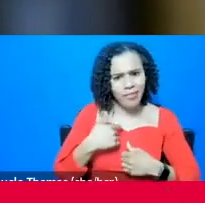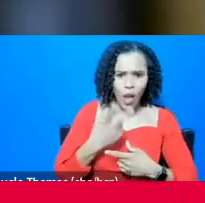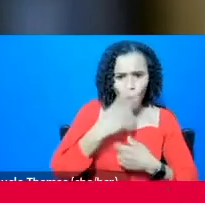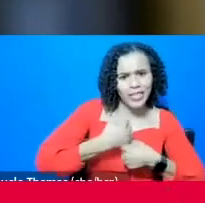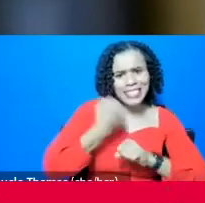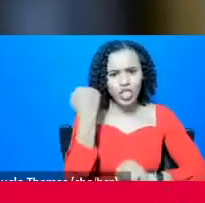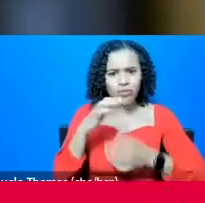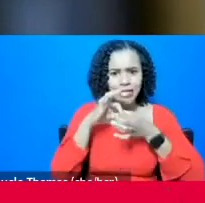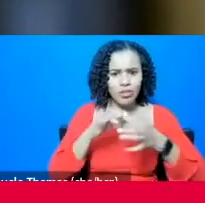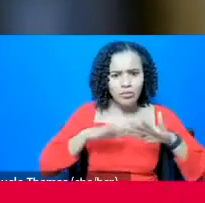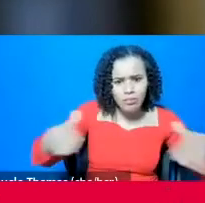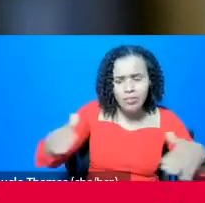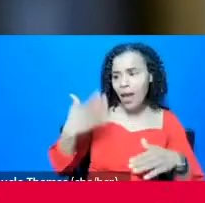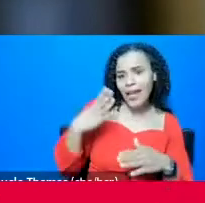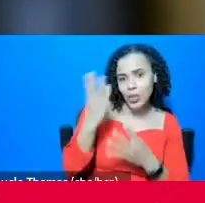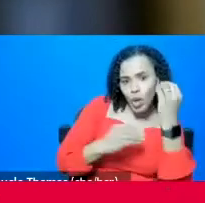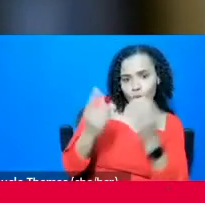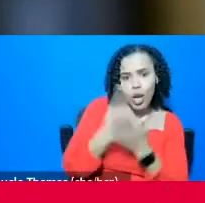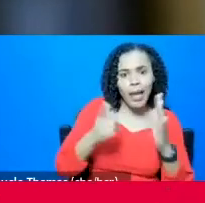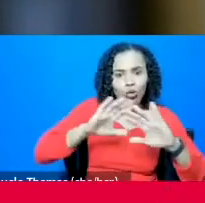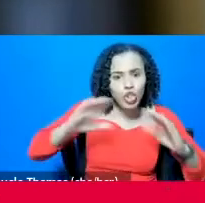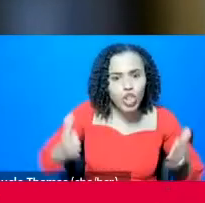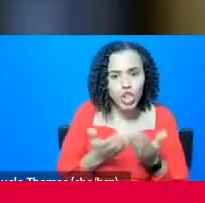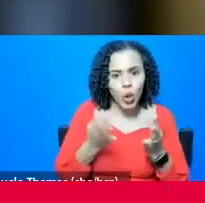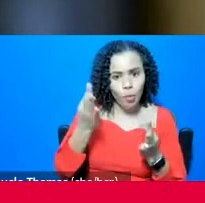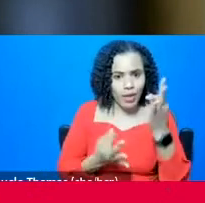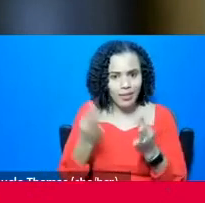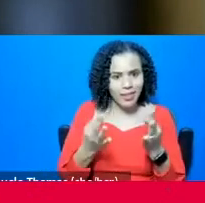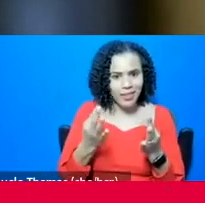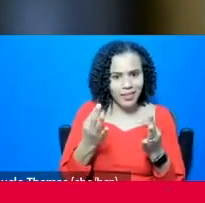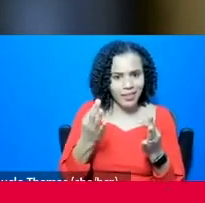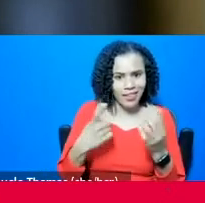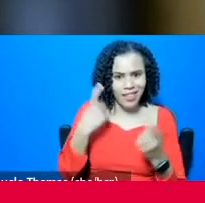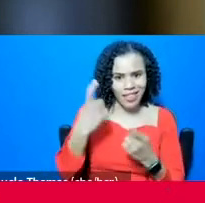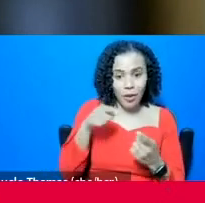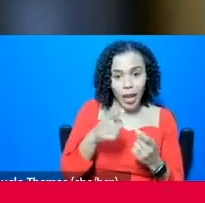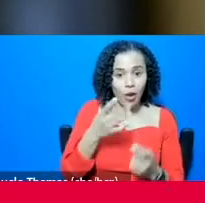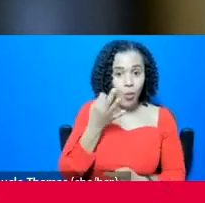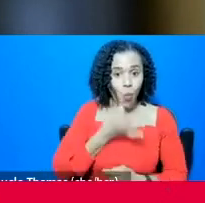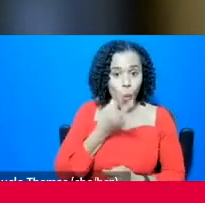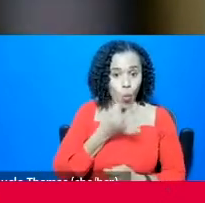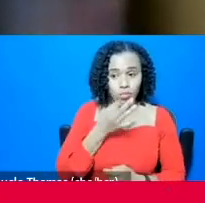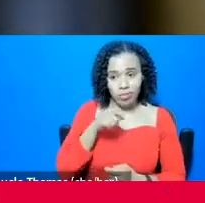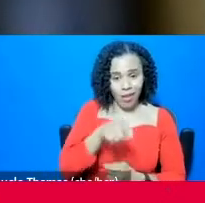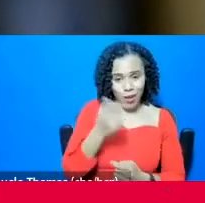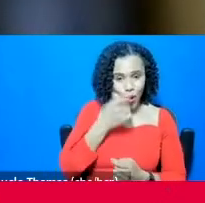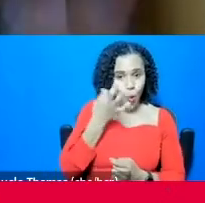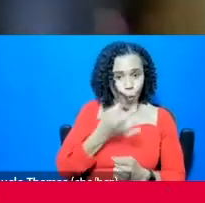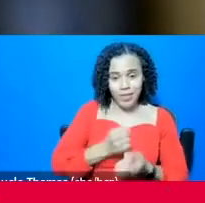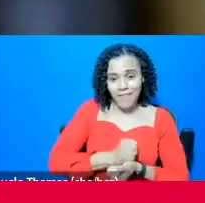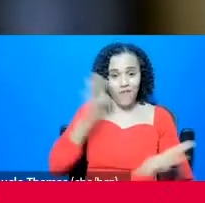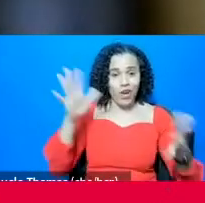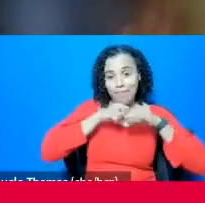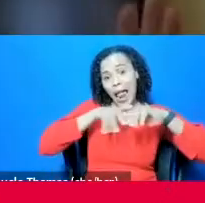about geopolitical context because of the way in which water doesn't give a crap about what border you have, physical oceanography, it's